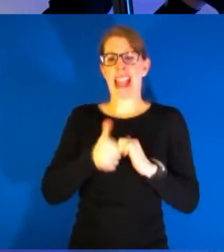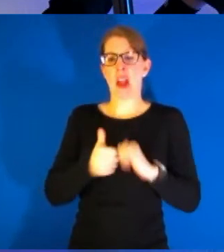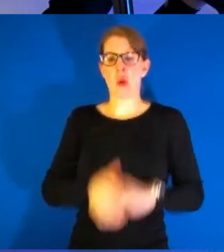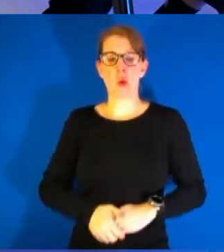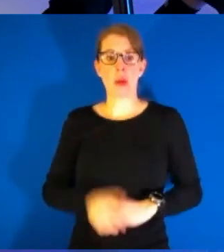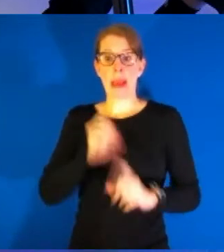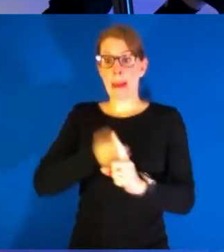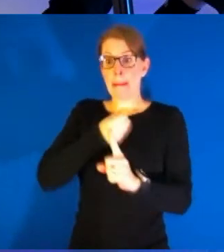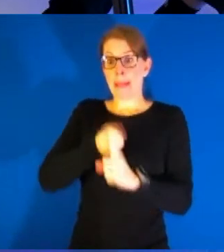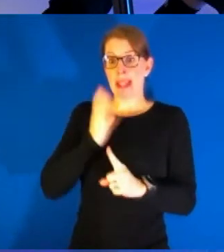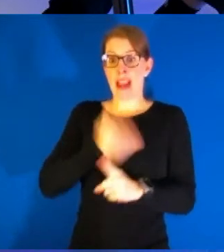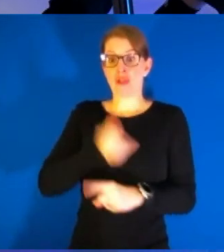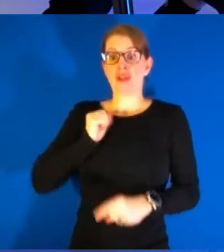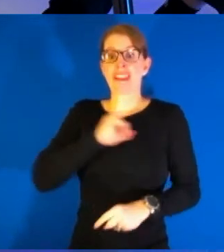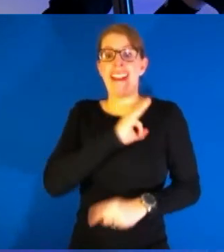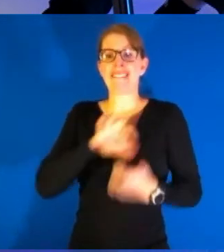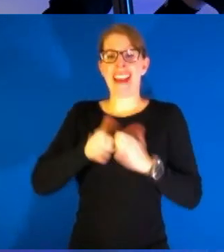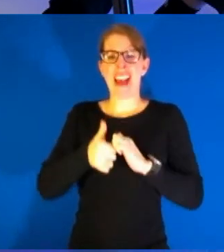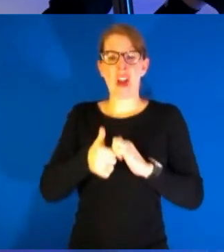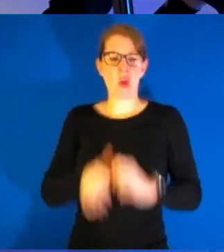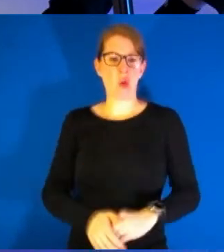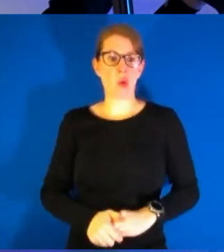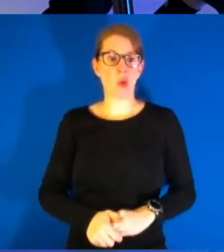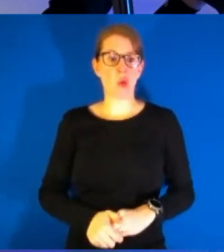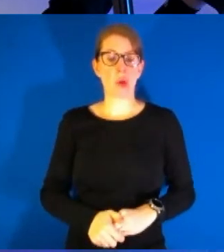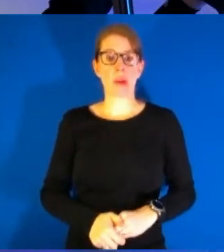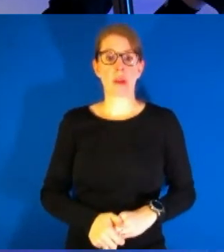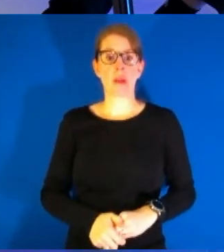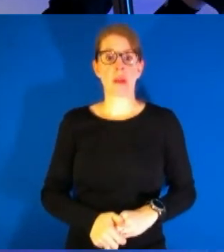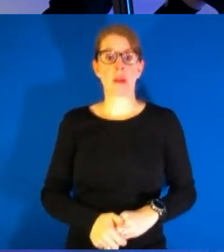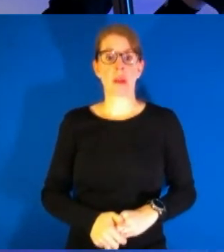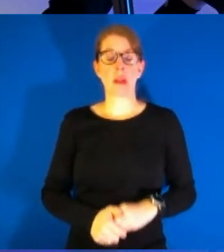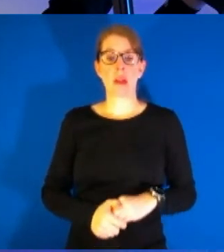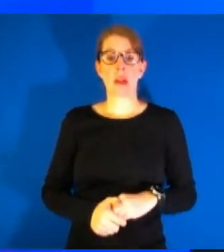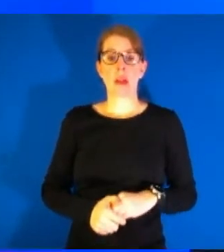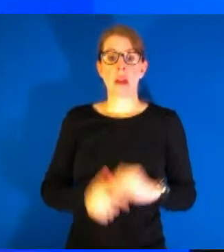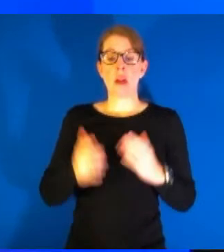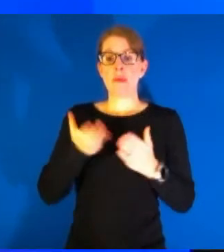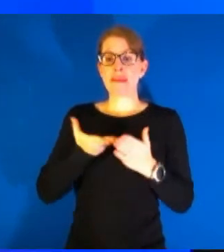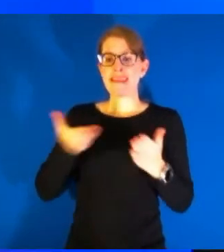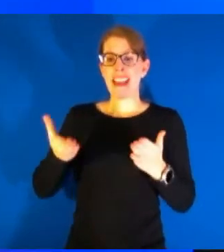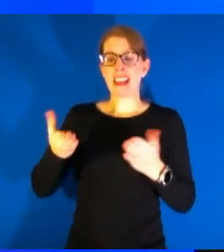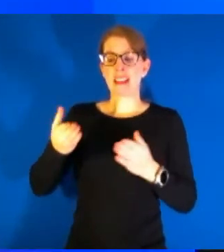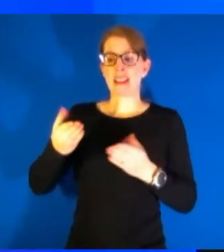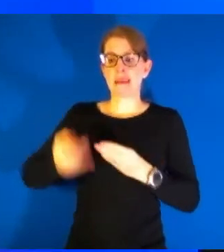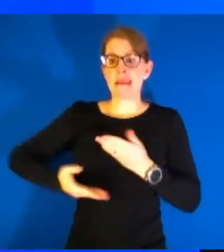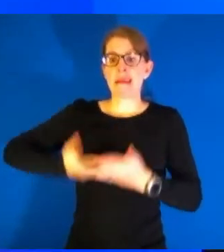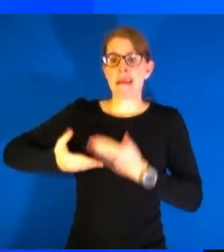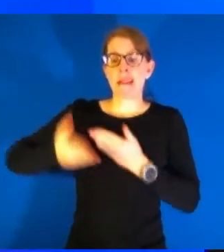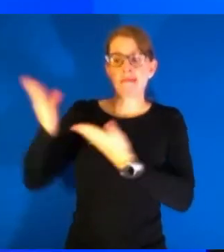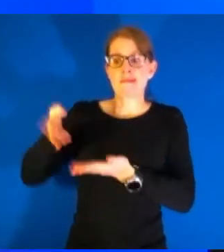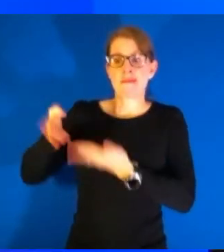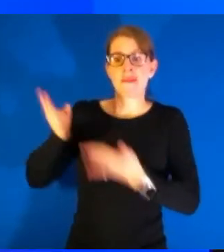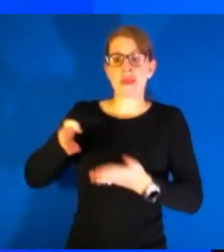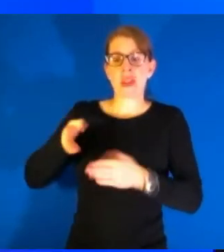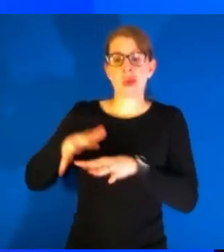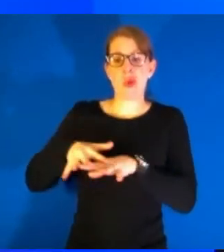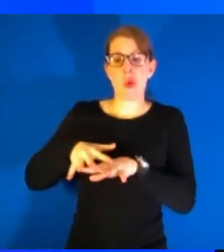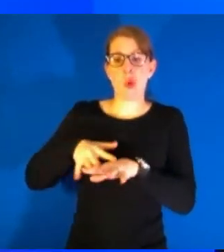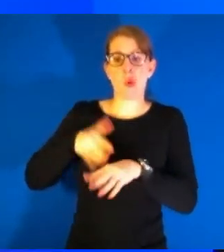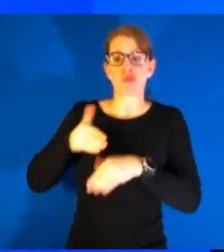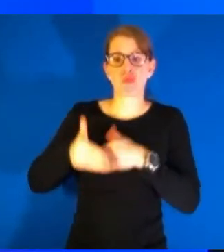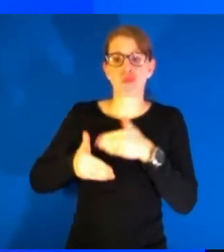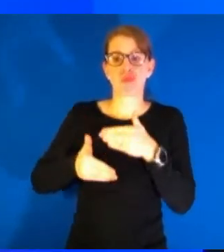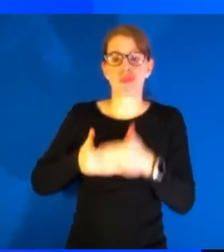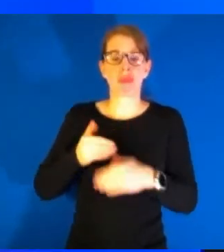our staff when things like this aren't moving down the chain? It is just, it's just